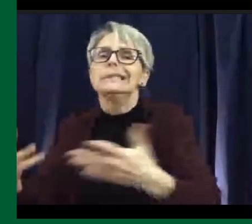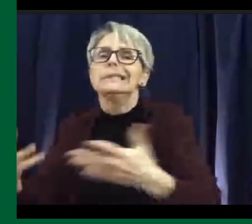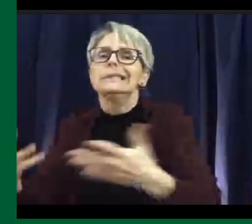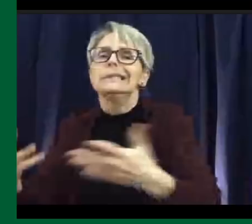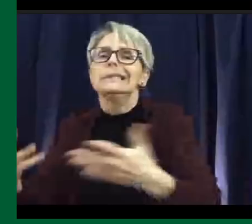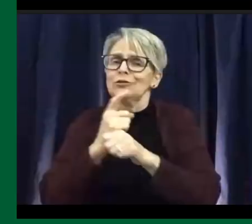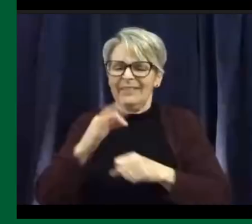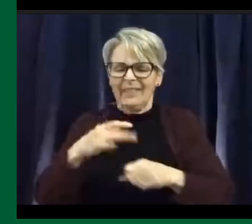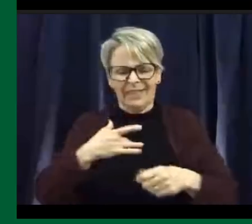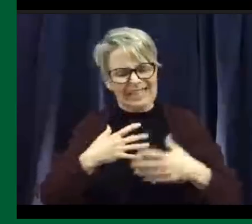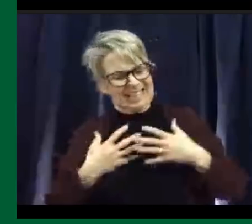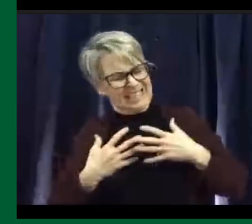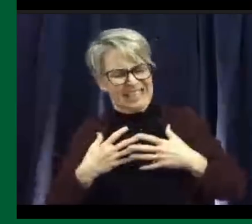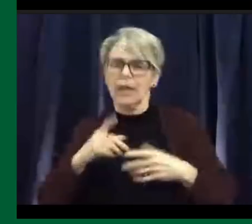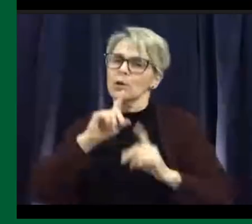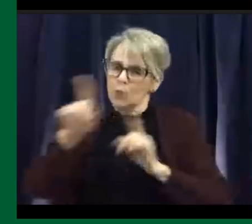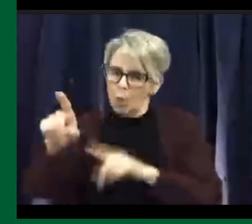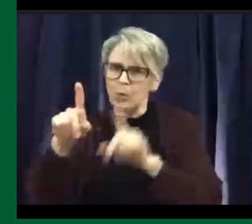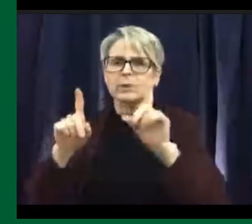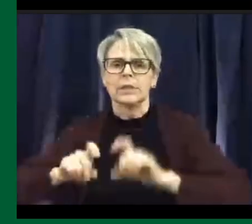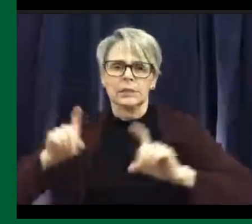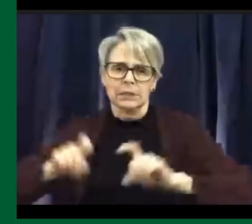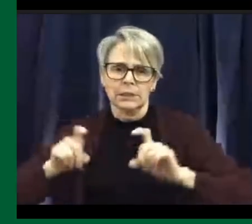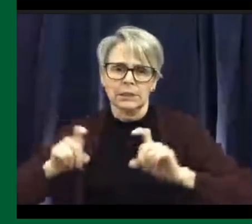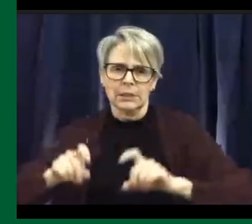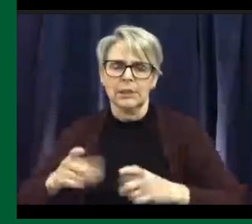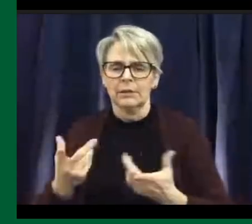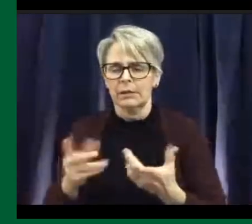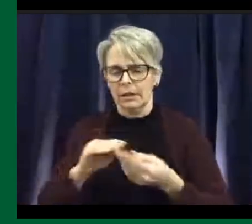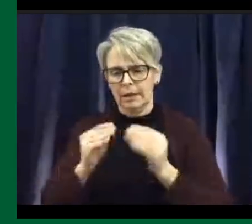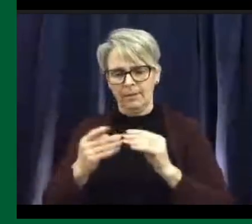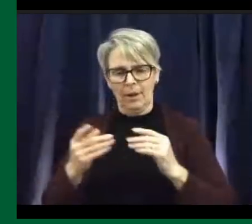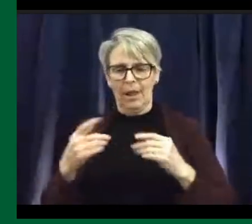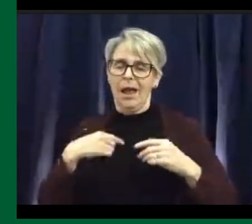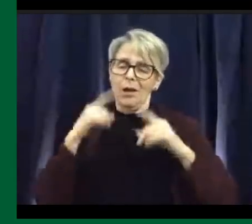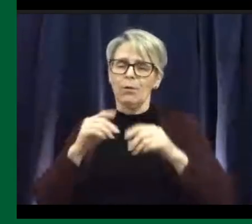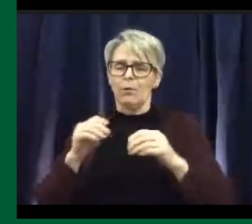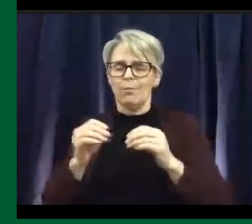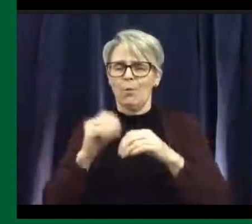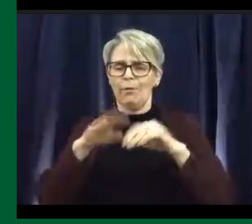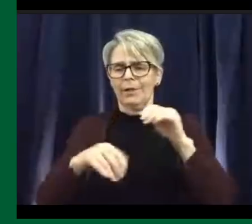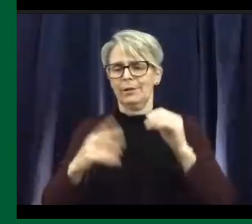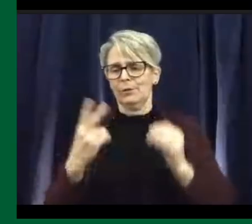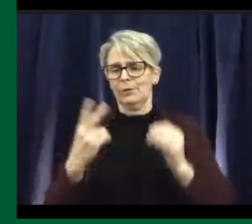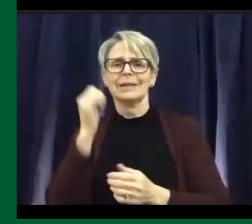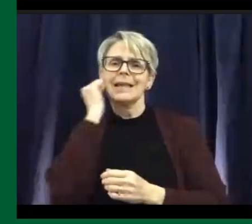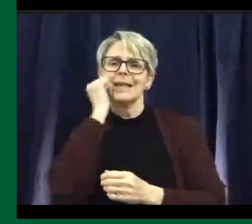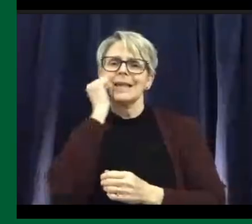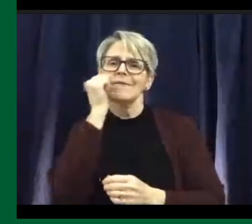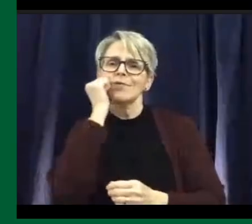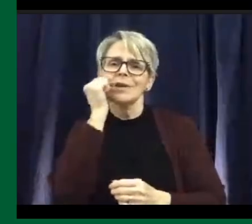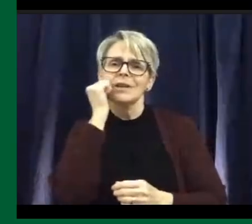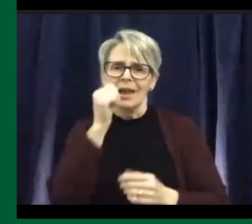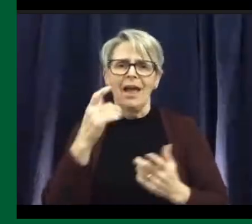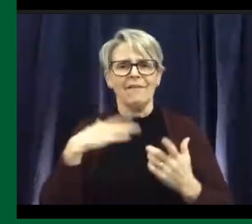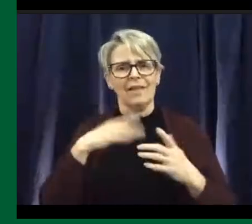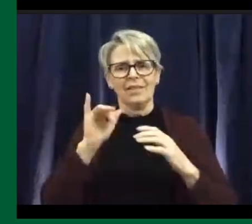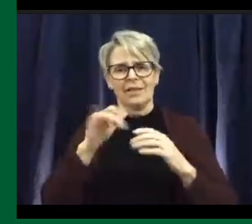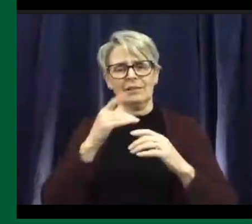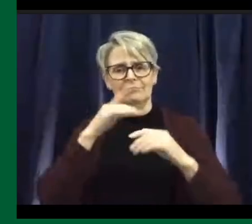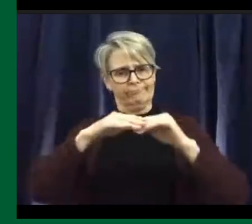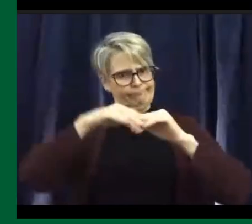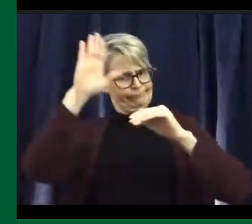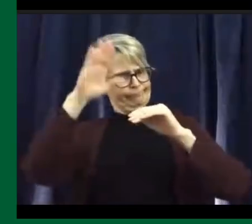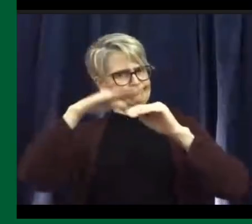think we can discuss that, but above 2,000 tests a day certainly is a good initial target. But